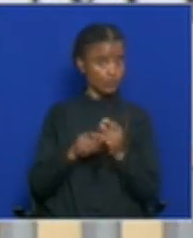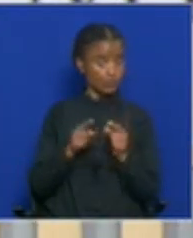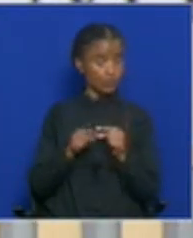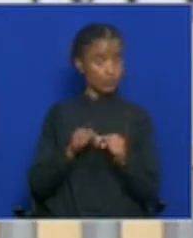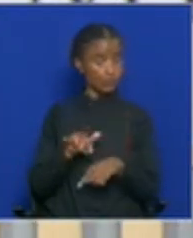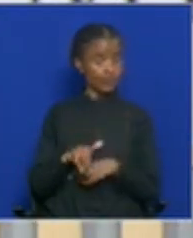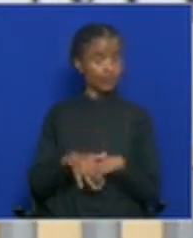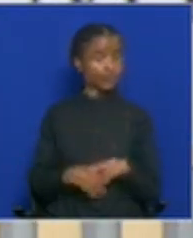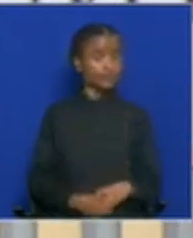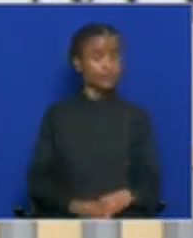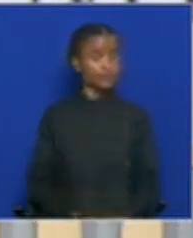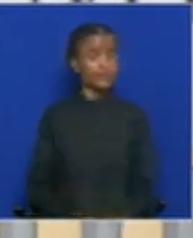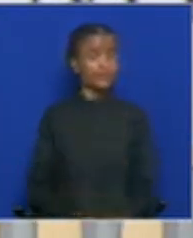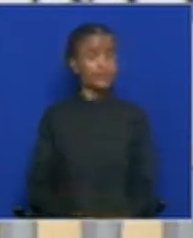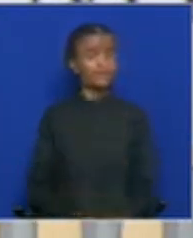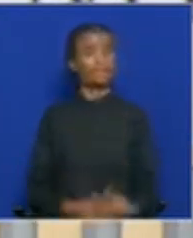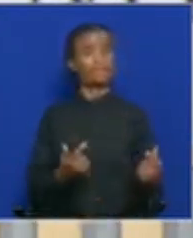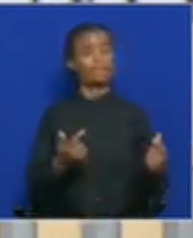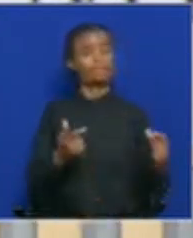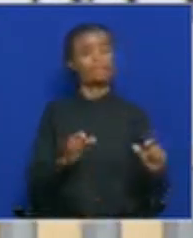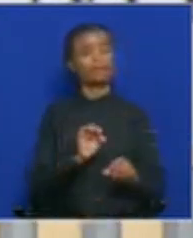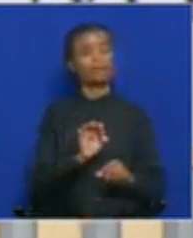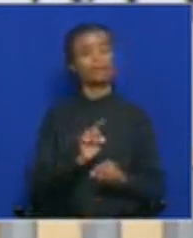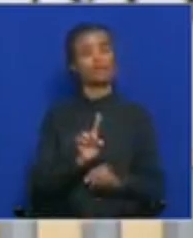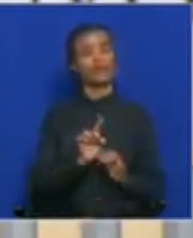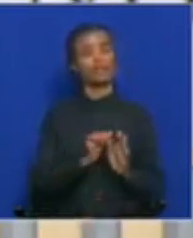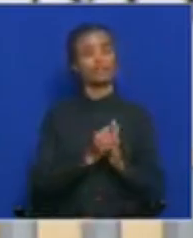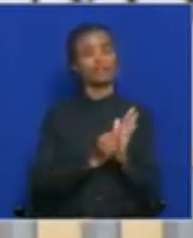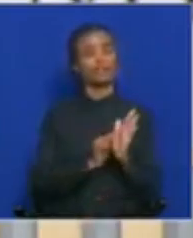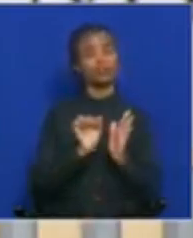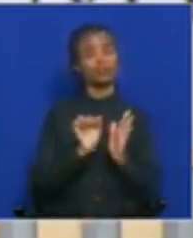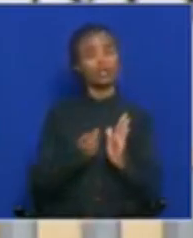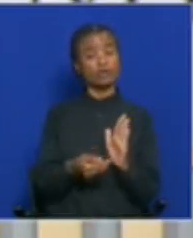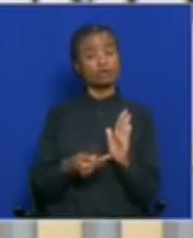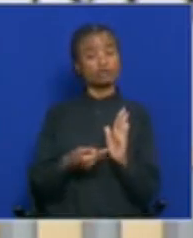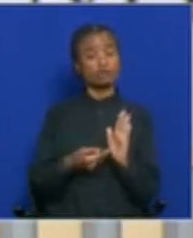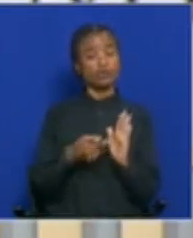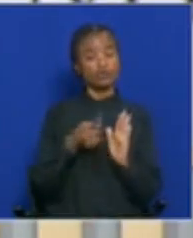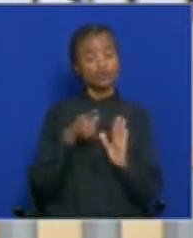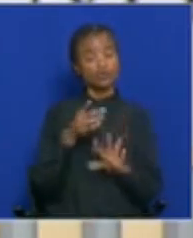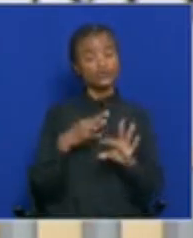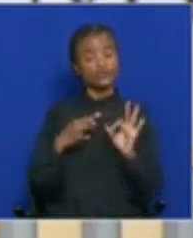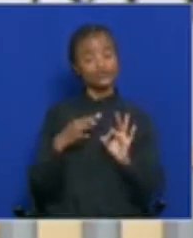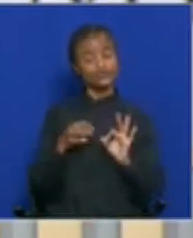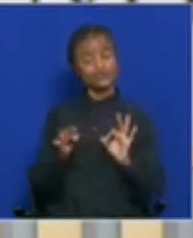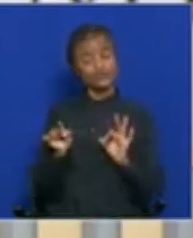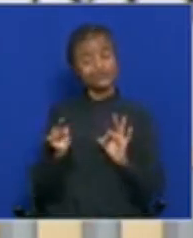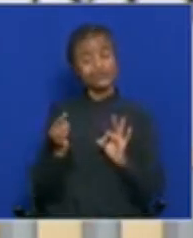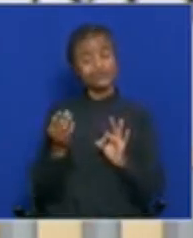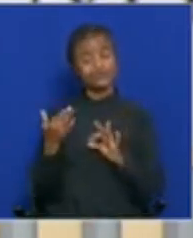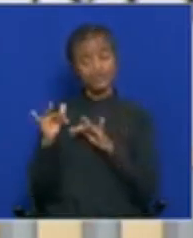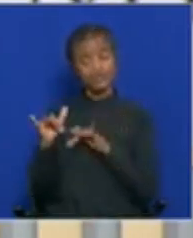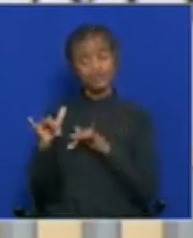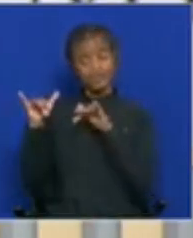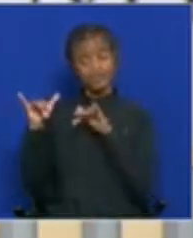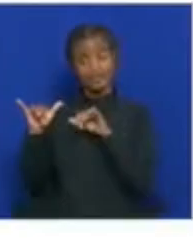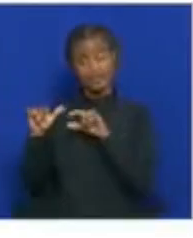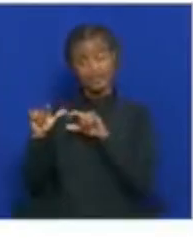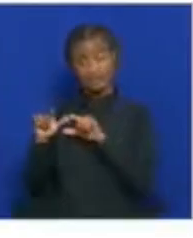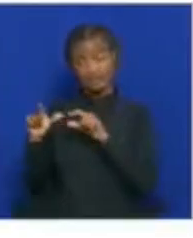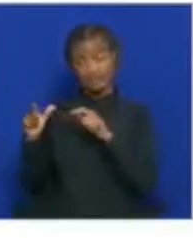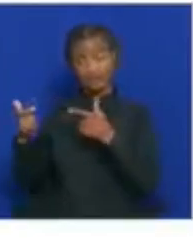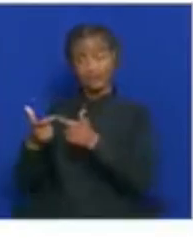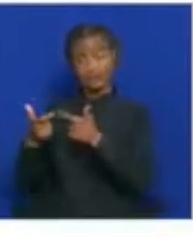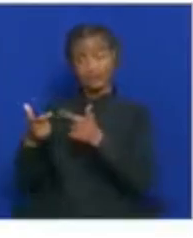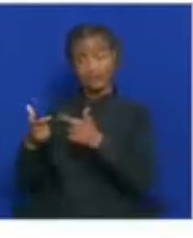At paragraph 31 of your statement, you explained that at ad hoc, there was an issue regarding the collection of the